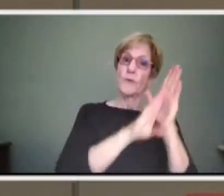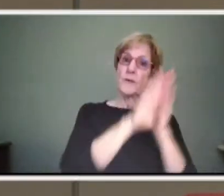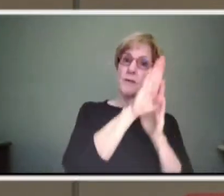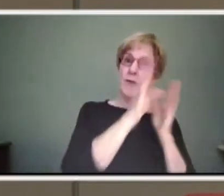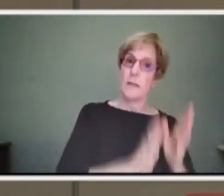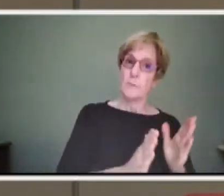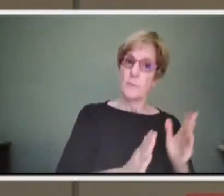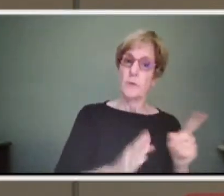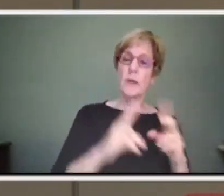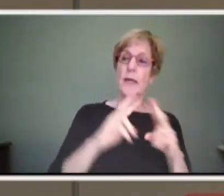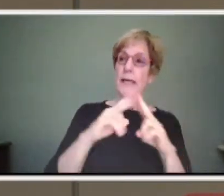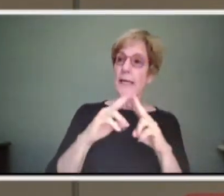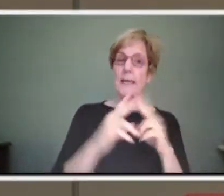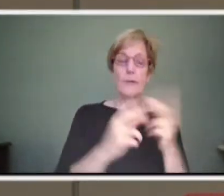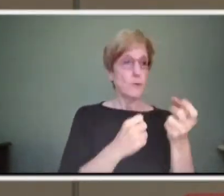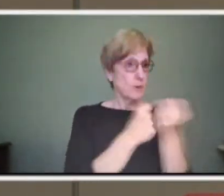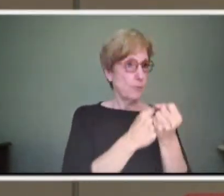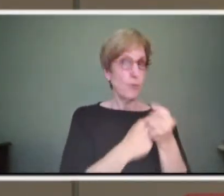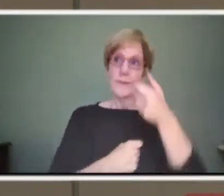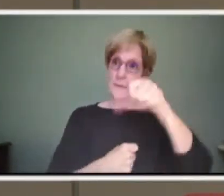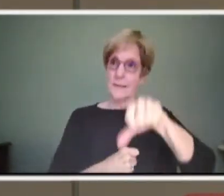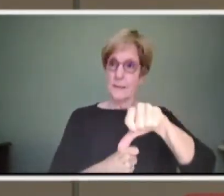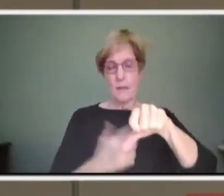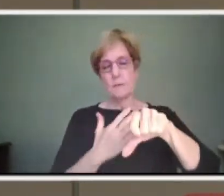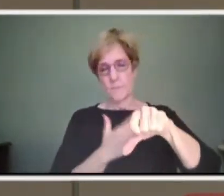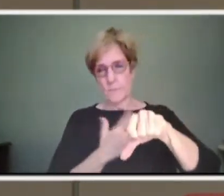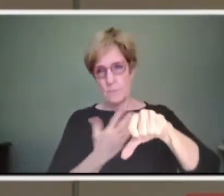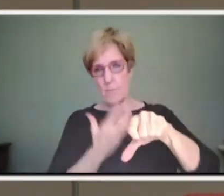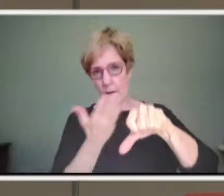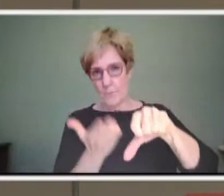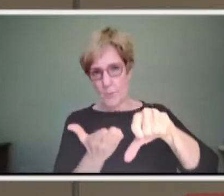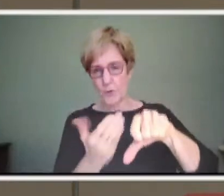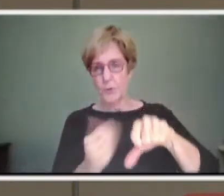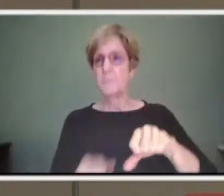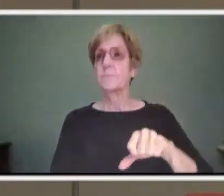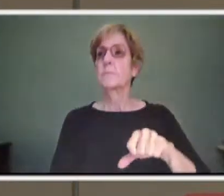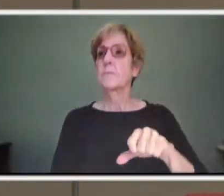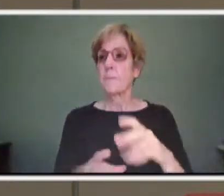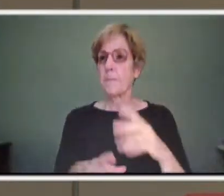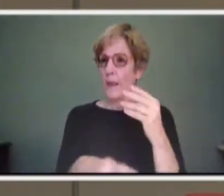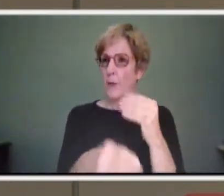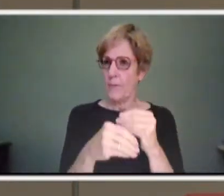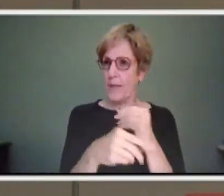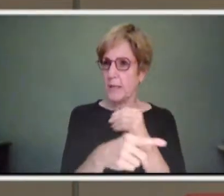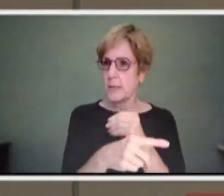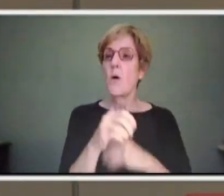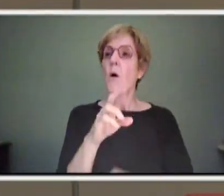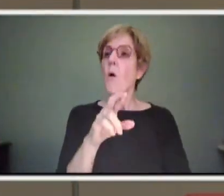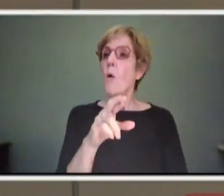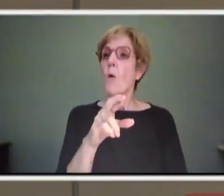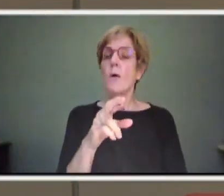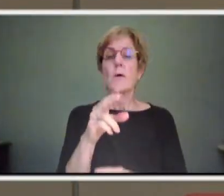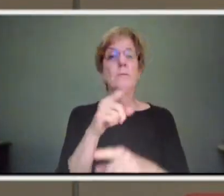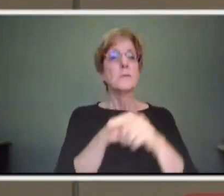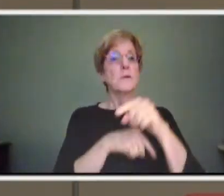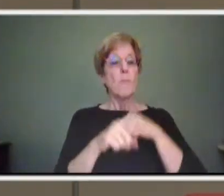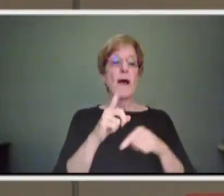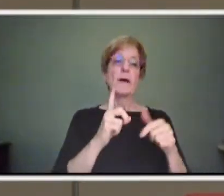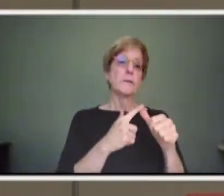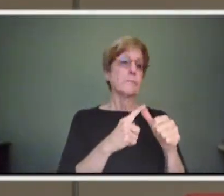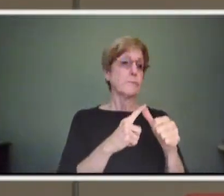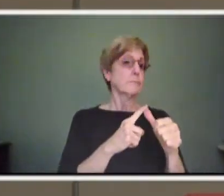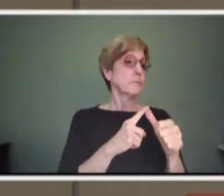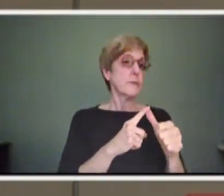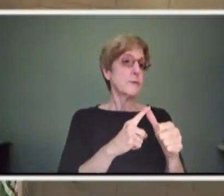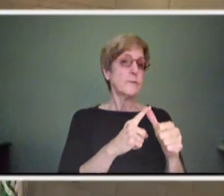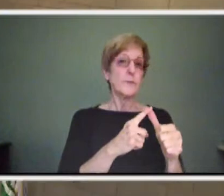going to support the denial, which is my motion amended, or we revert back to the original vote.